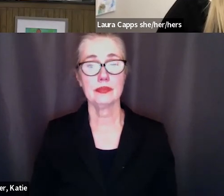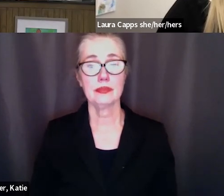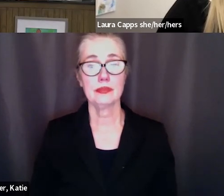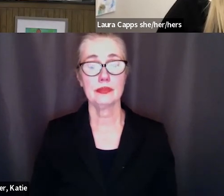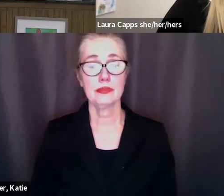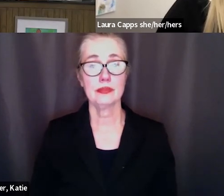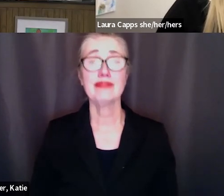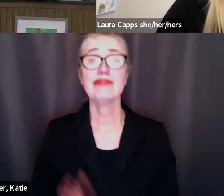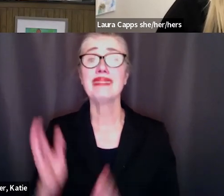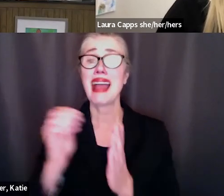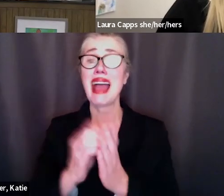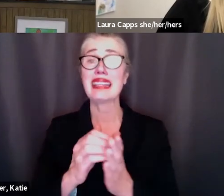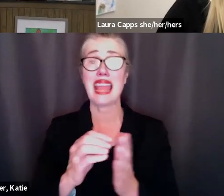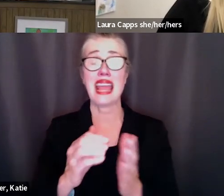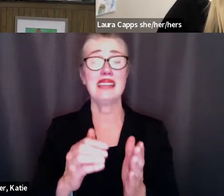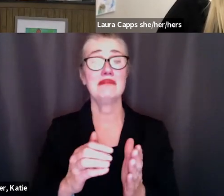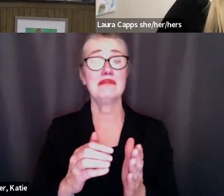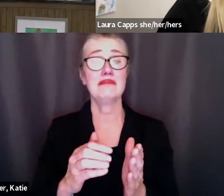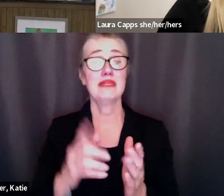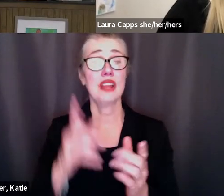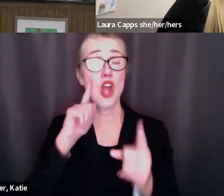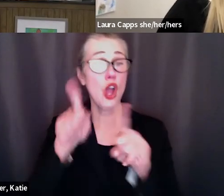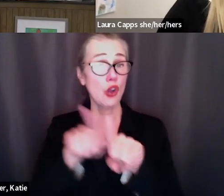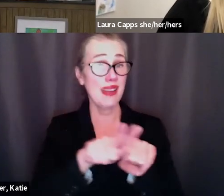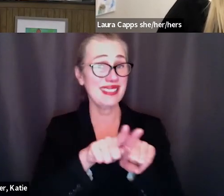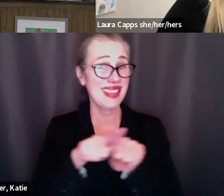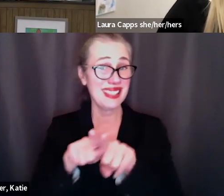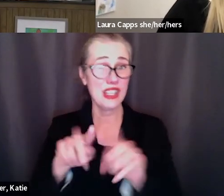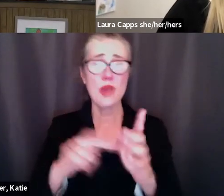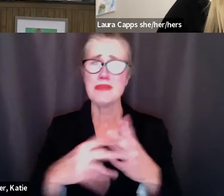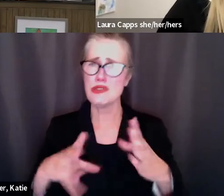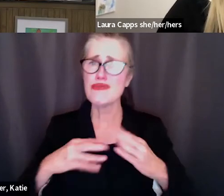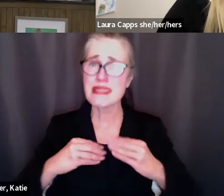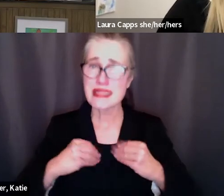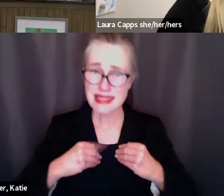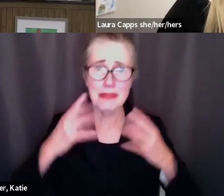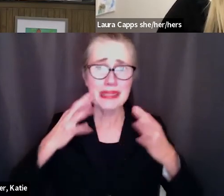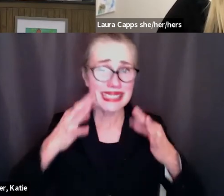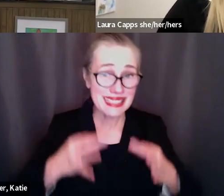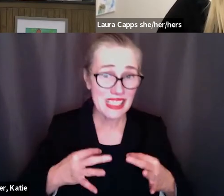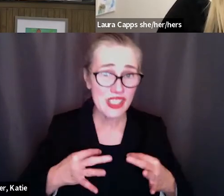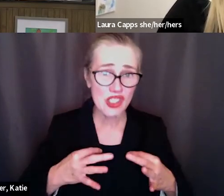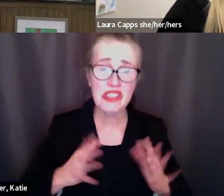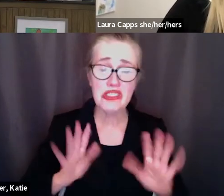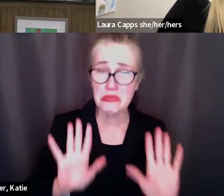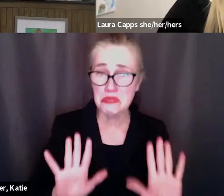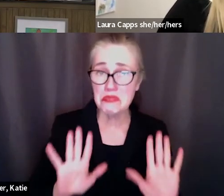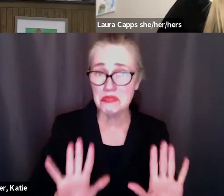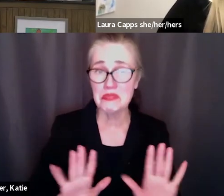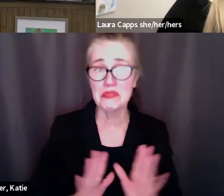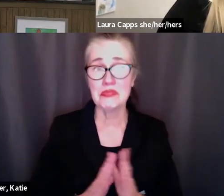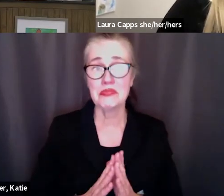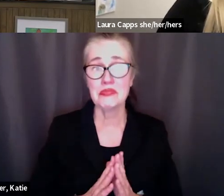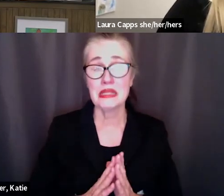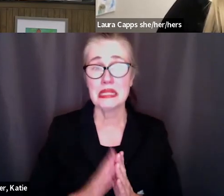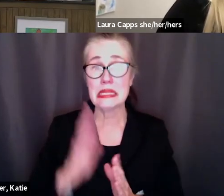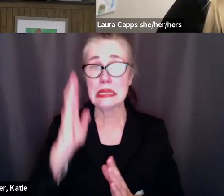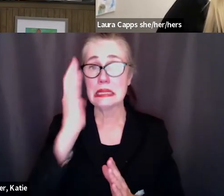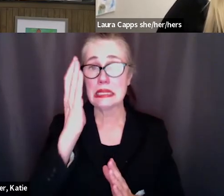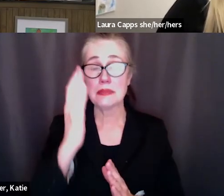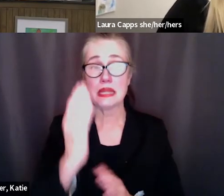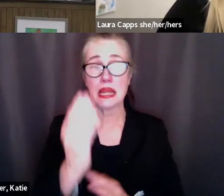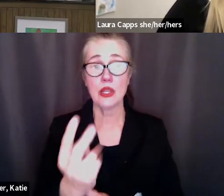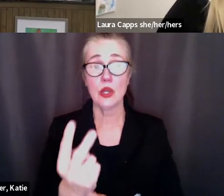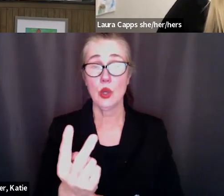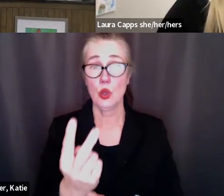so again board members consensus means you can live with the decisions it sounds like you have two that are